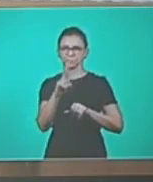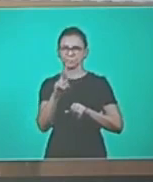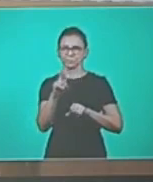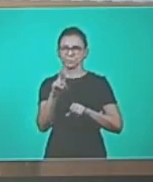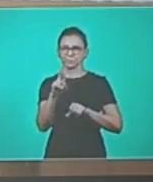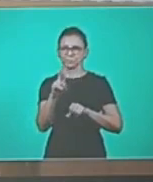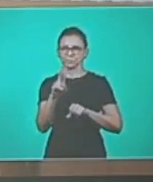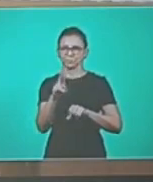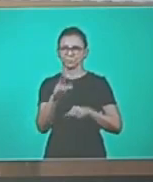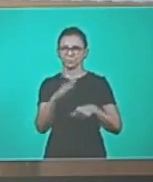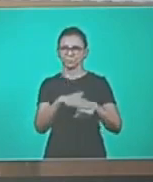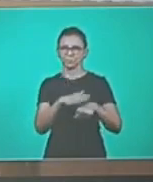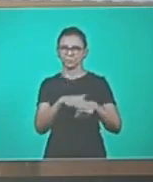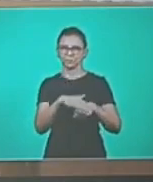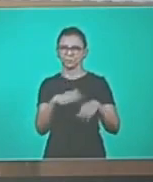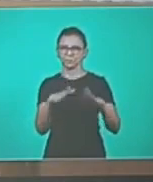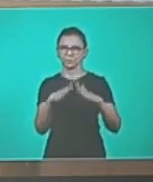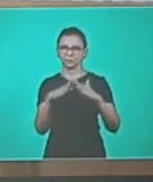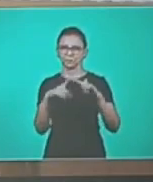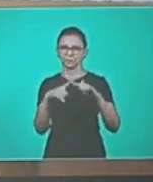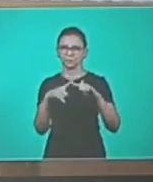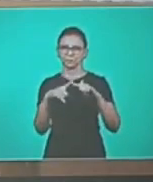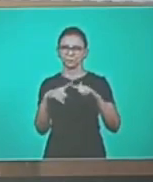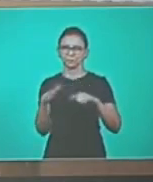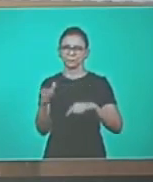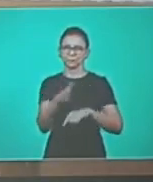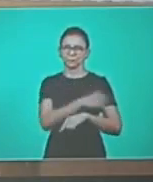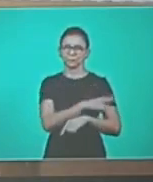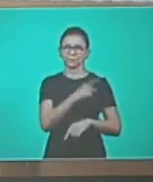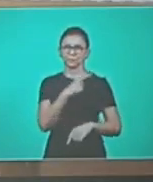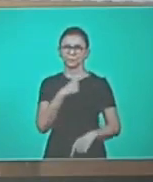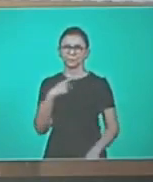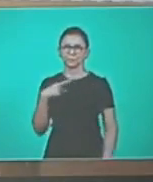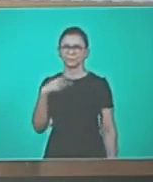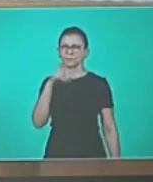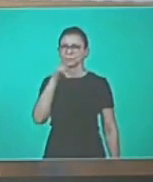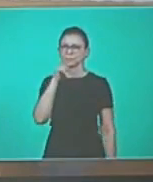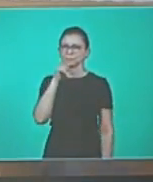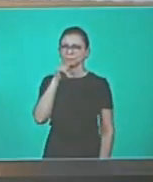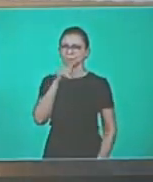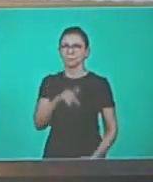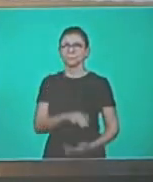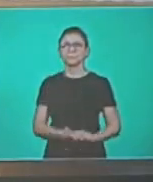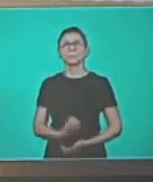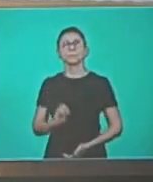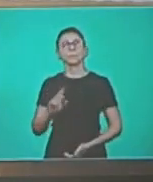the church. Pastor Gilson has the word.